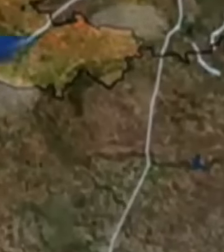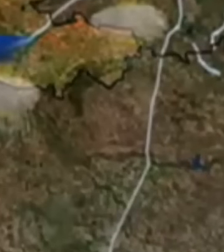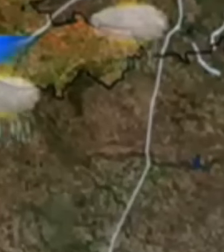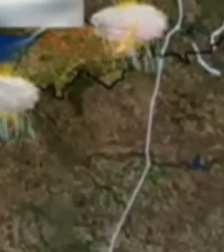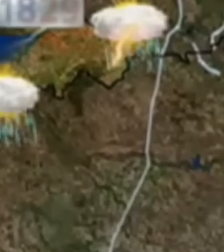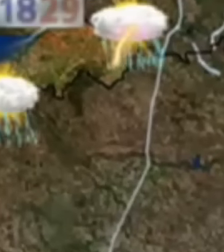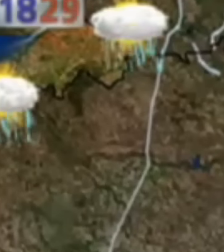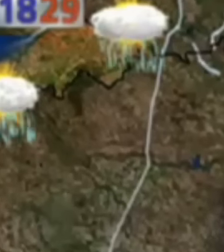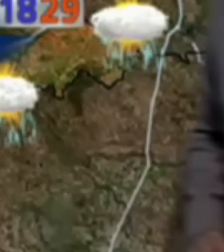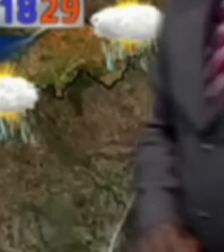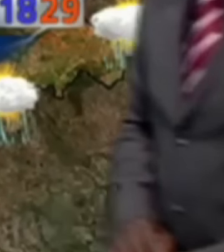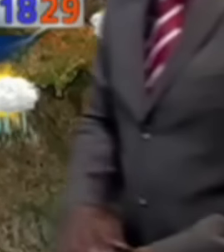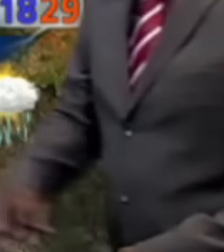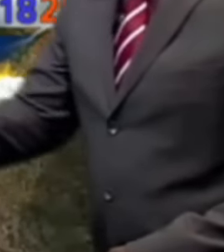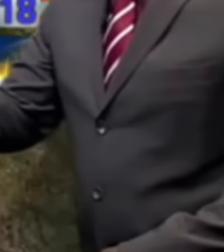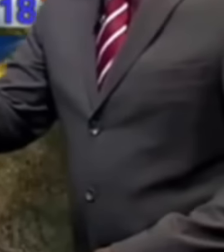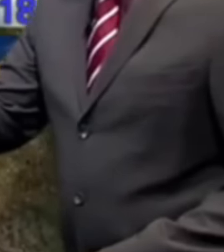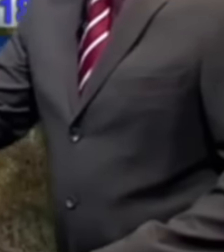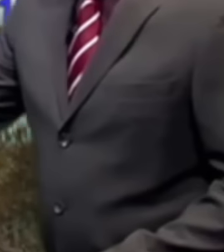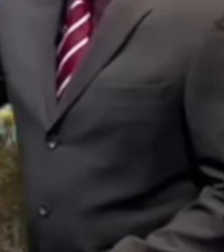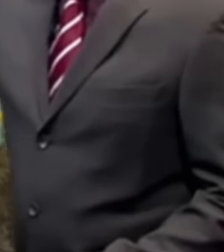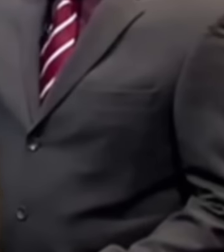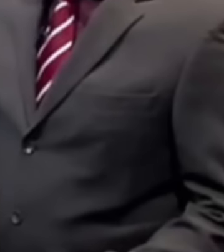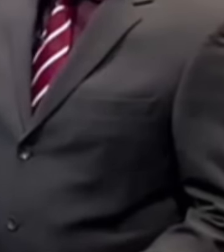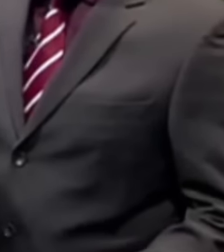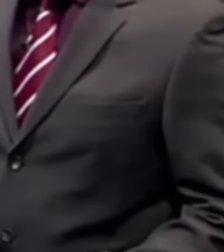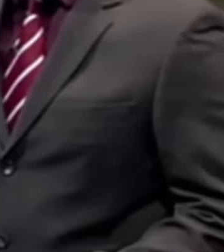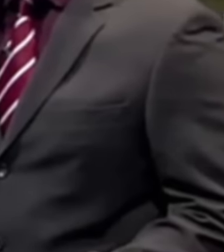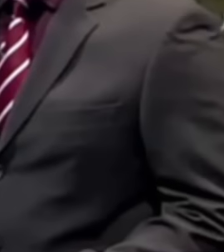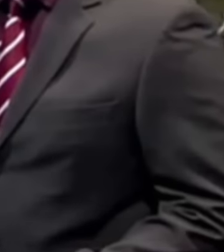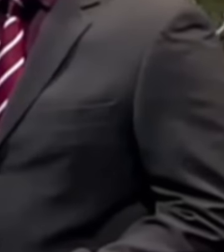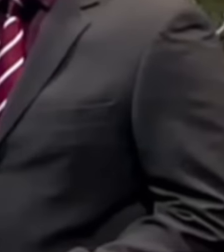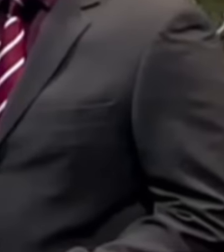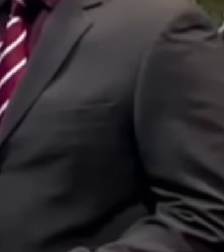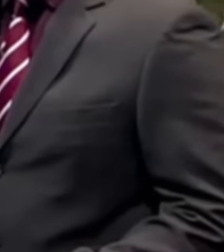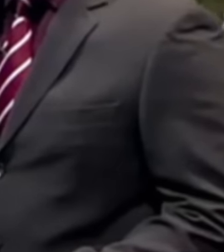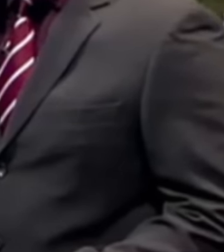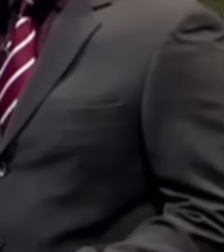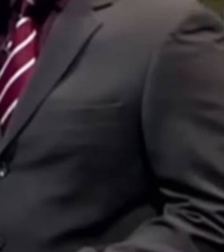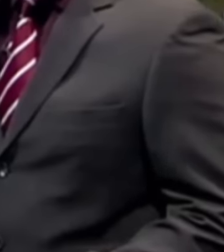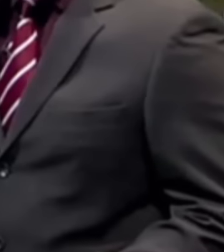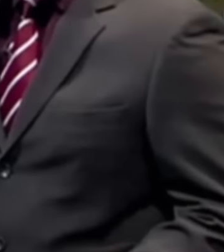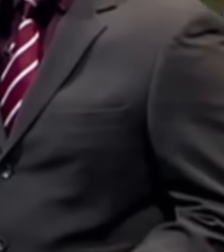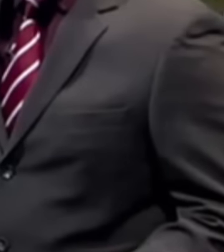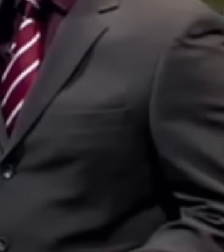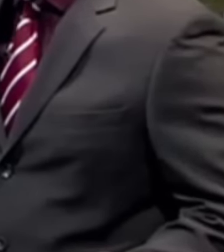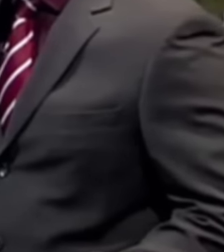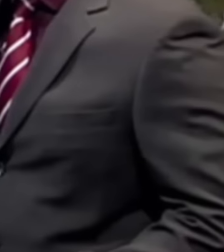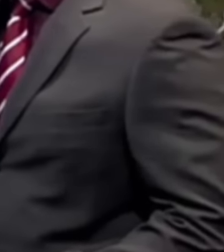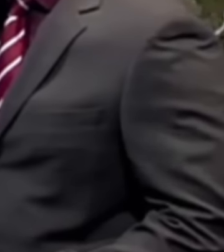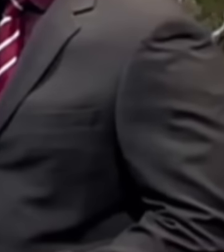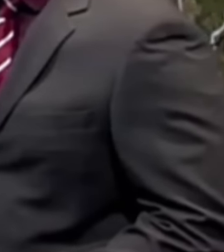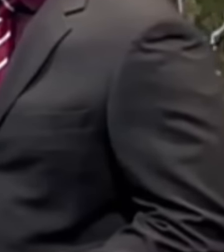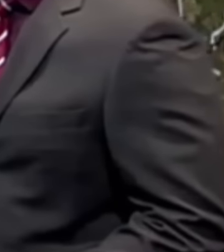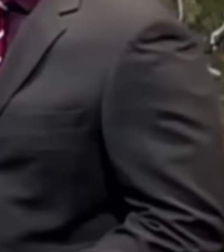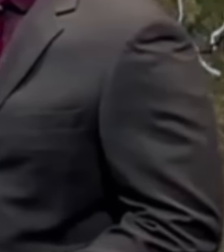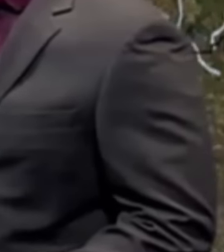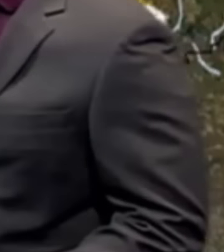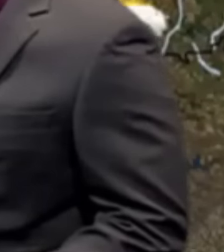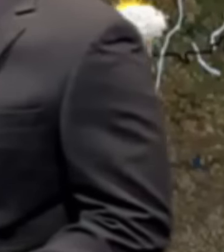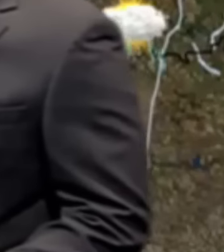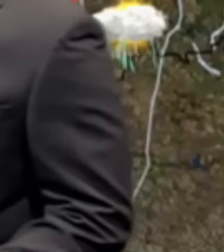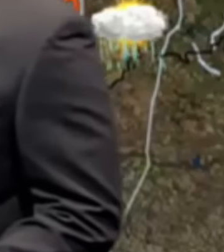rita ho mashome a mararo kaofela hantse tse shebelana ka Ottosdale ho tla jwala hona ka Mafikeng le teng o tla hlophole di gradi di rita fela ho mashome mapedi a